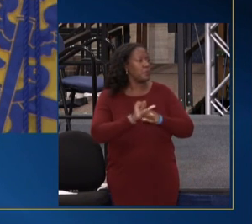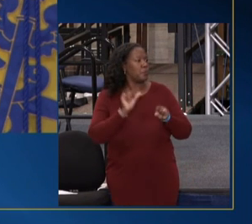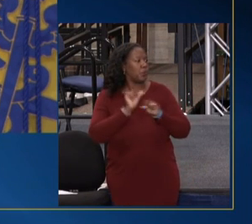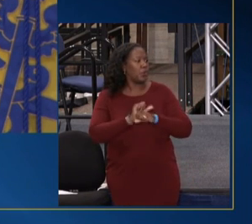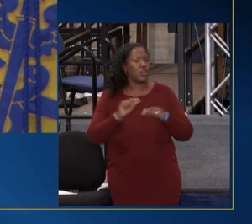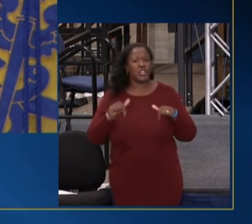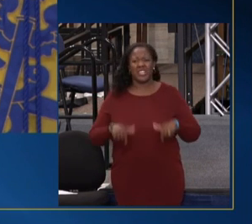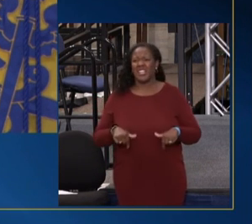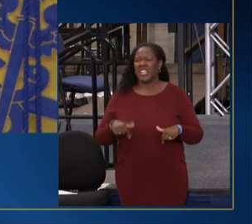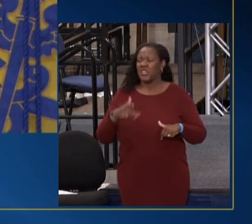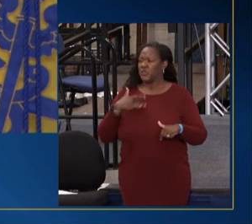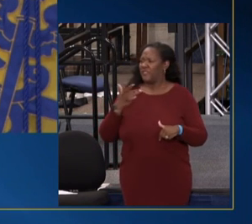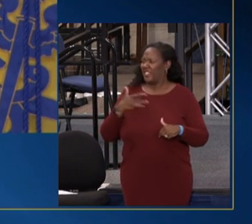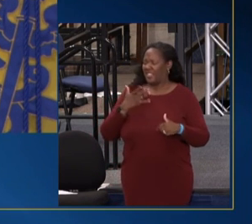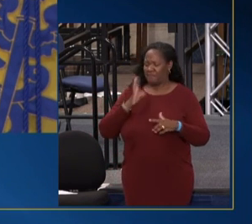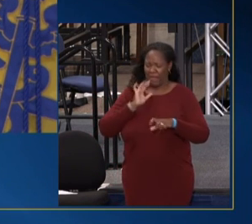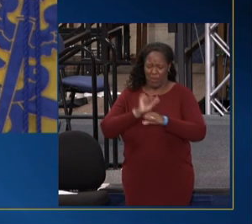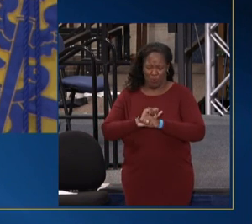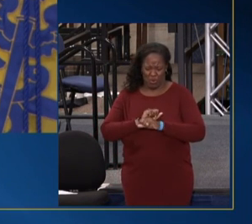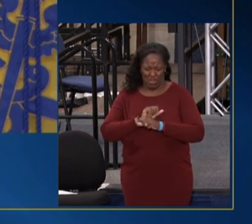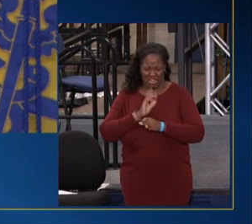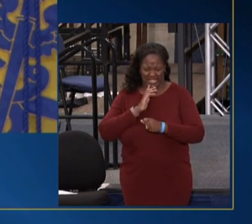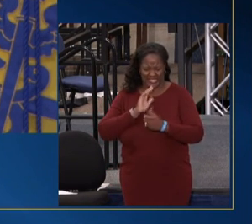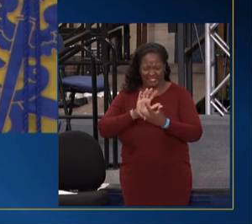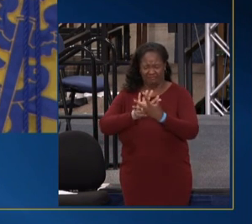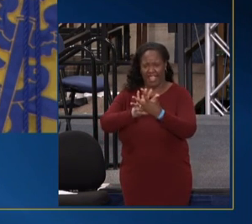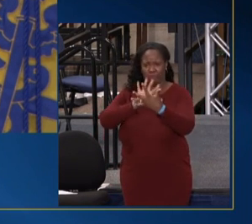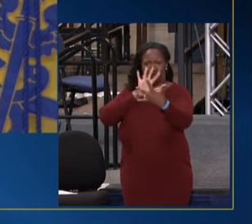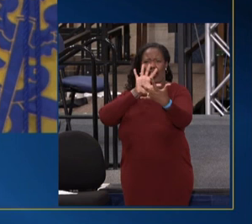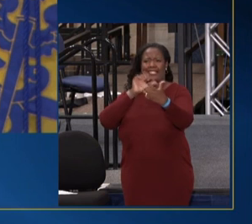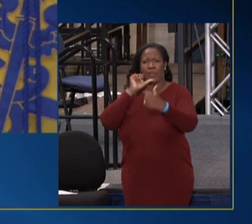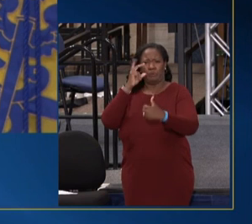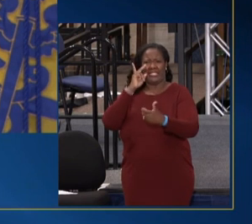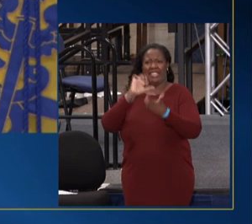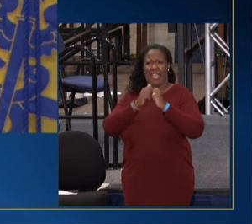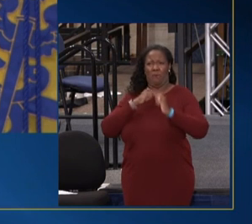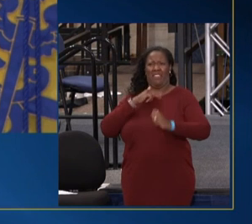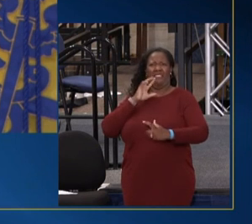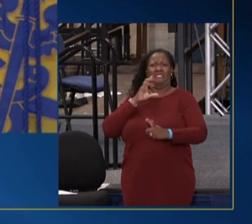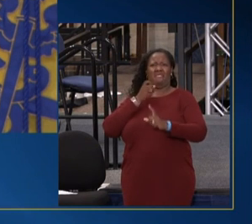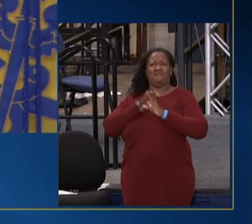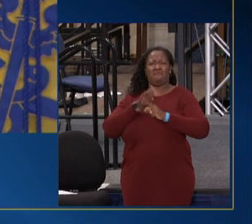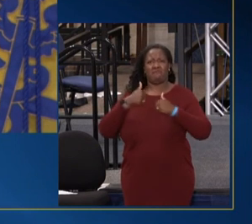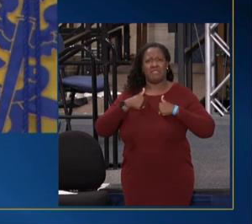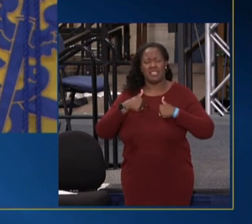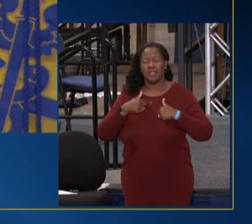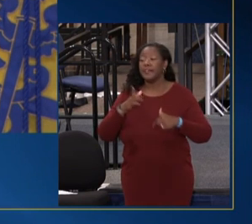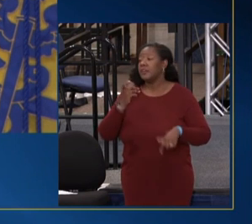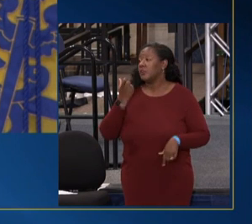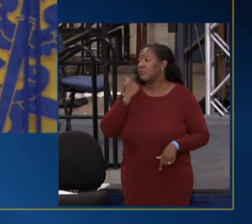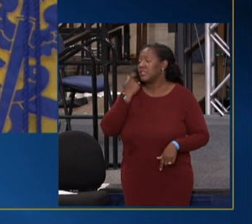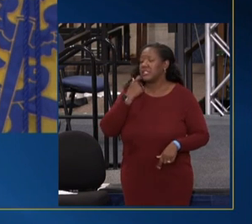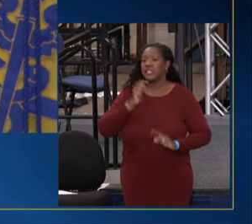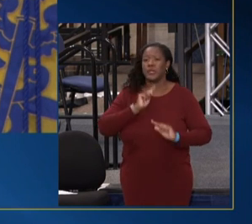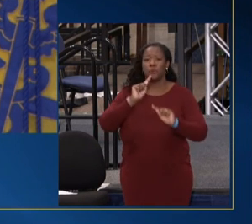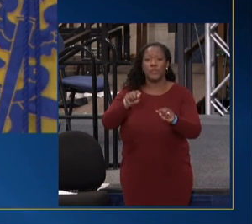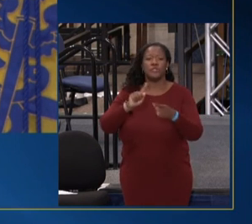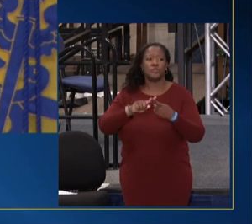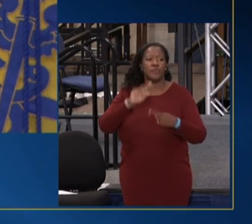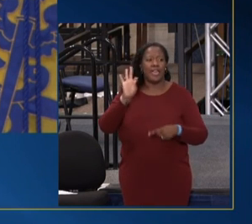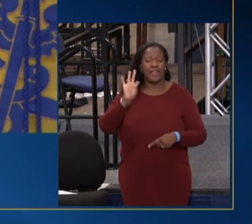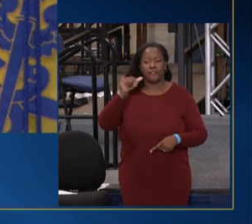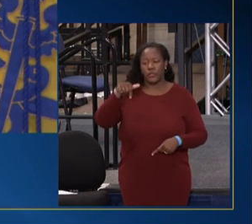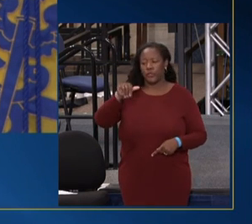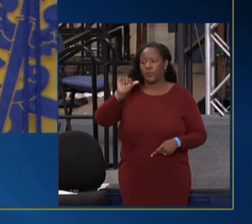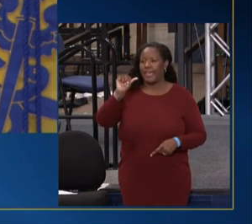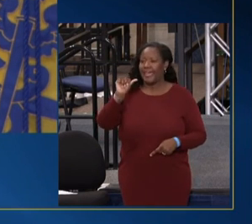are abstract. So let me kind of bring it home to you and how I see this. I was in Idaho not too long ago. We visited a FQAC center down there,